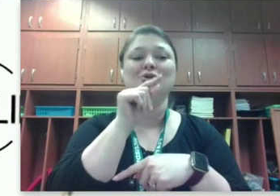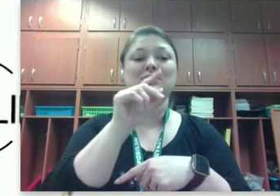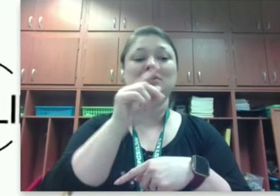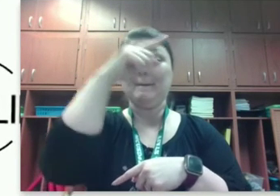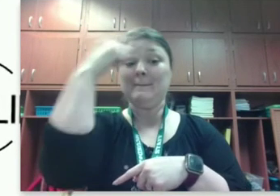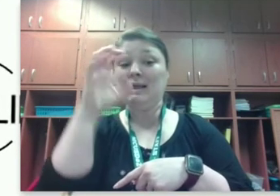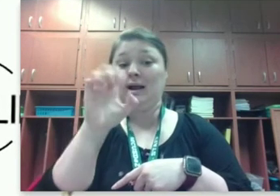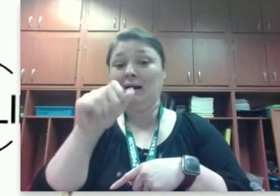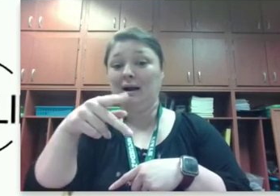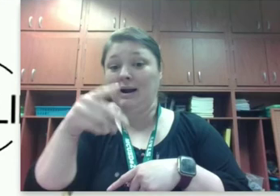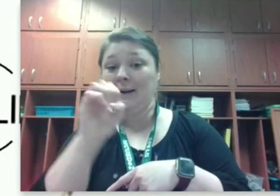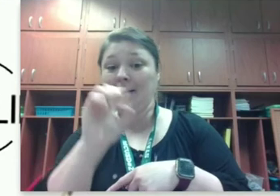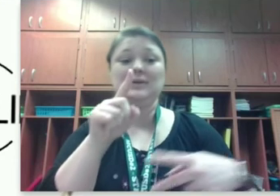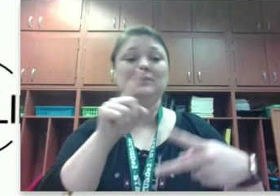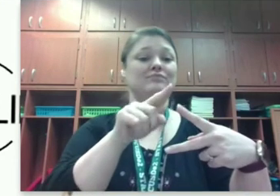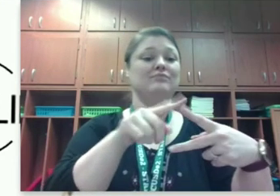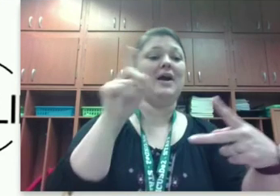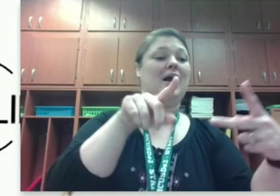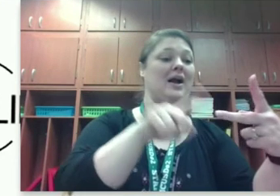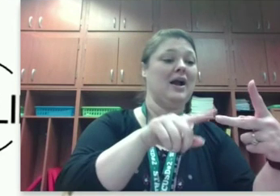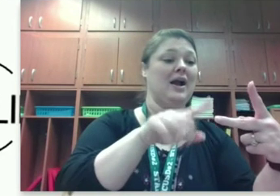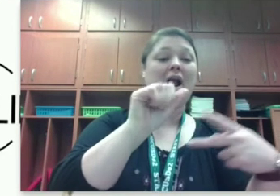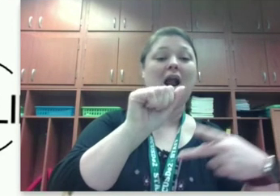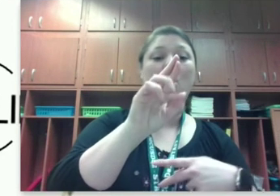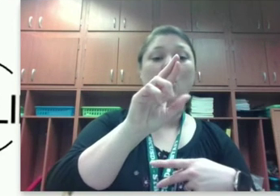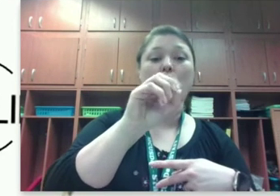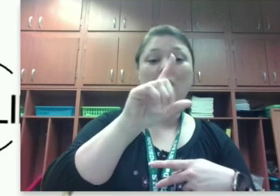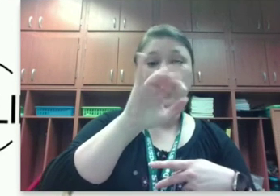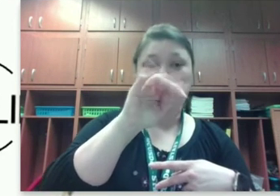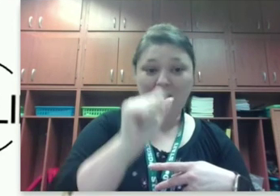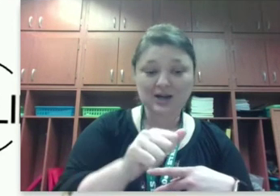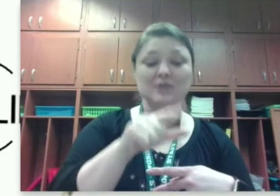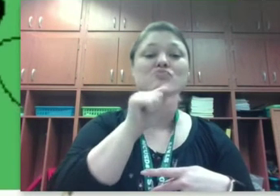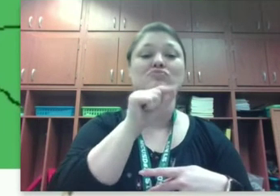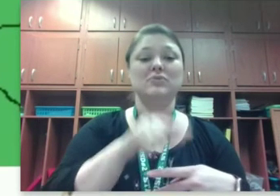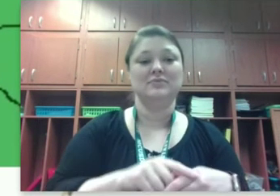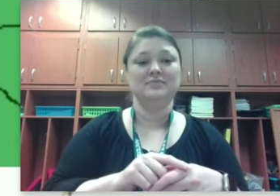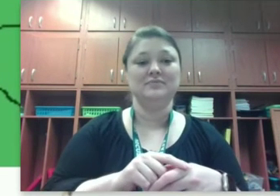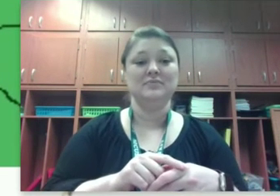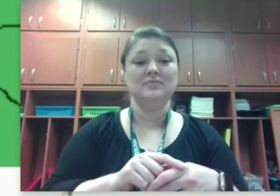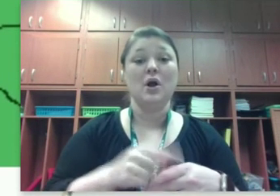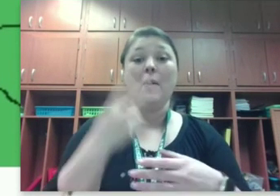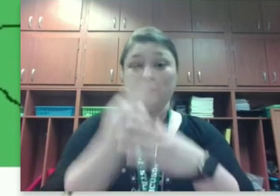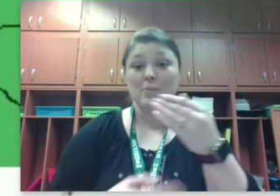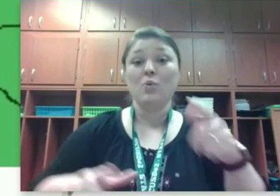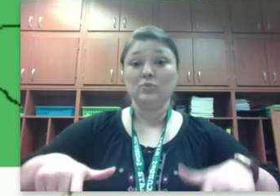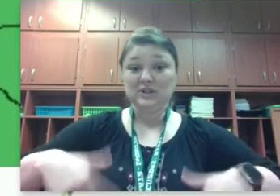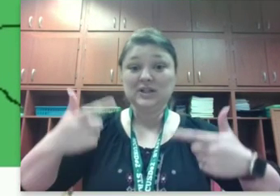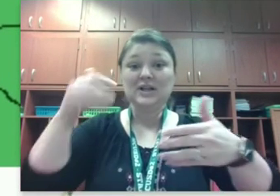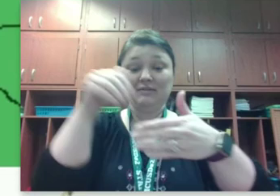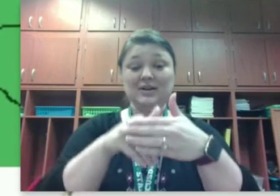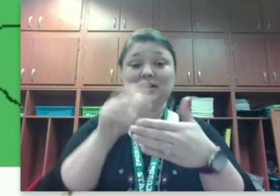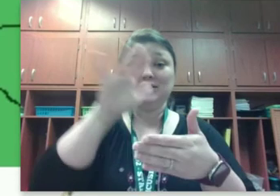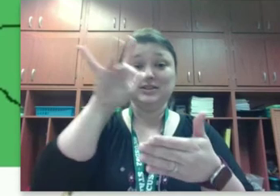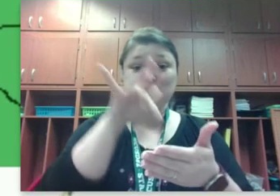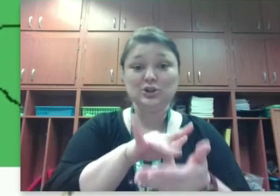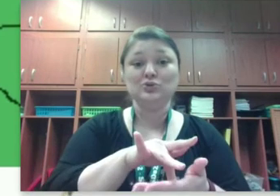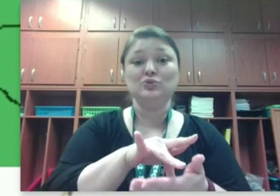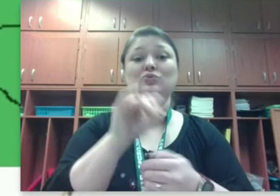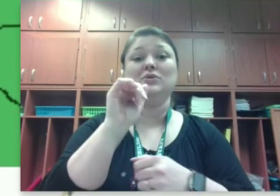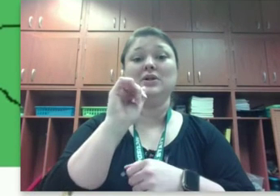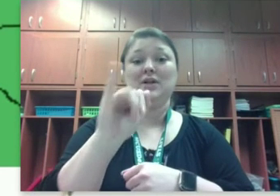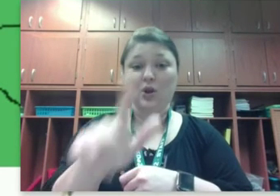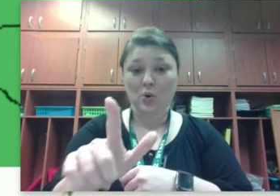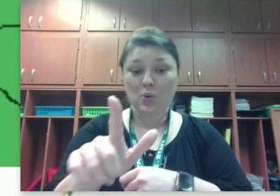to tell apart, but they overlap in central Illinois. So sometimes we might